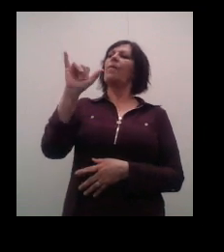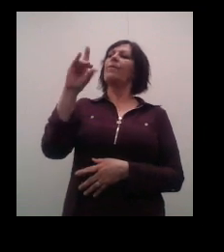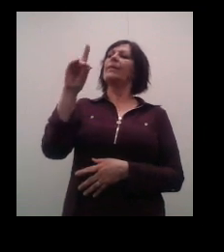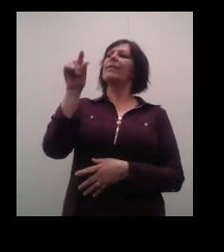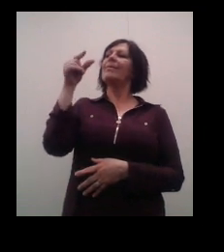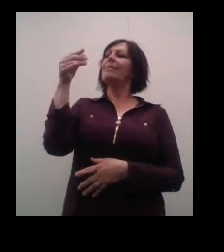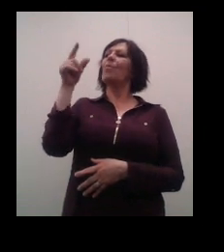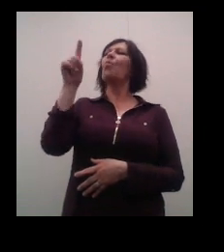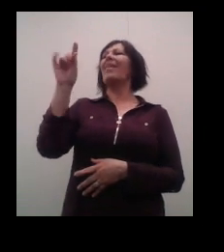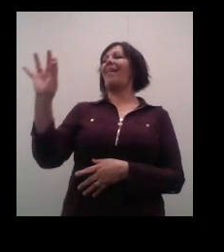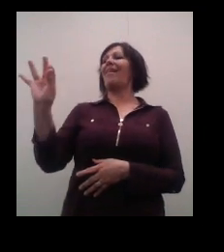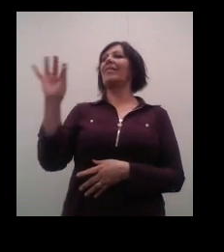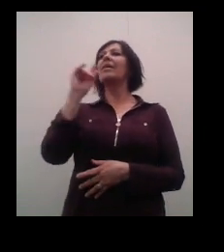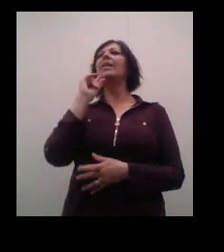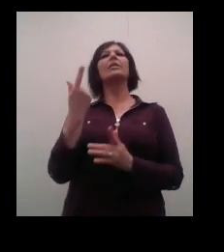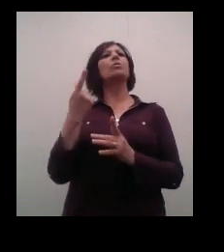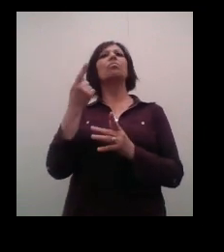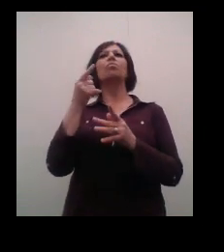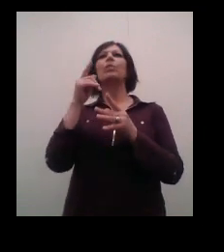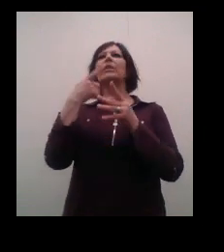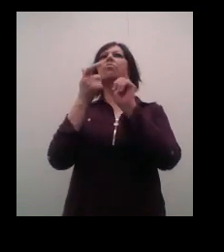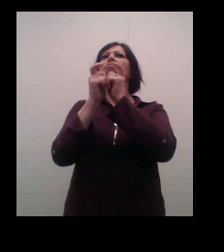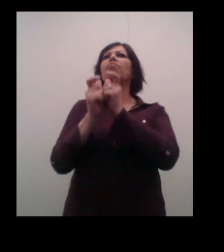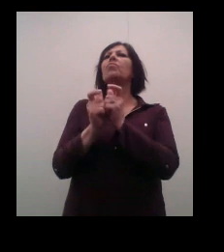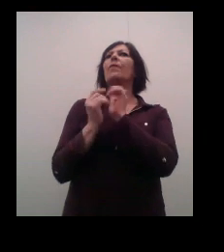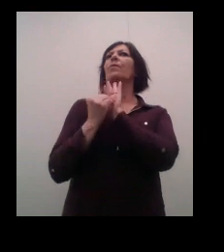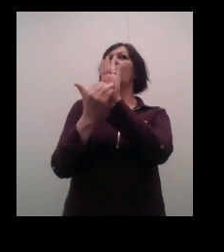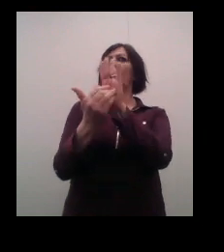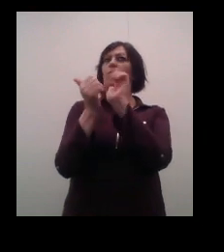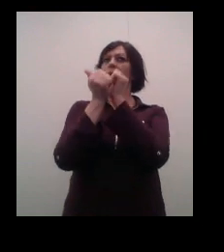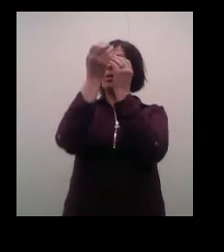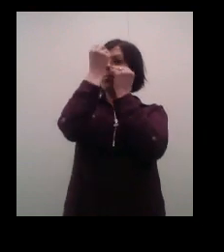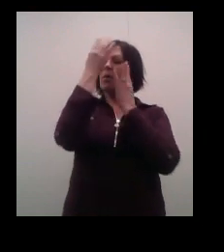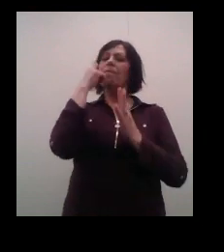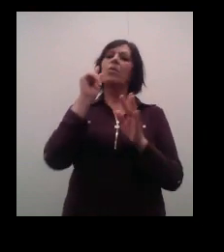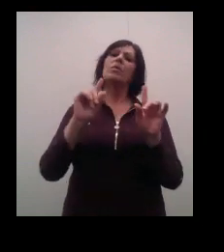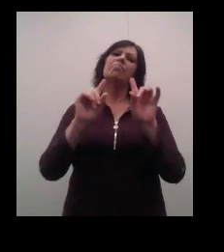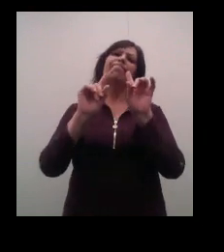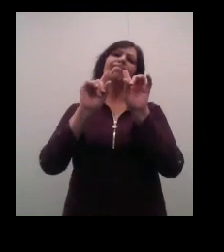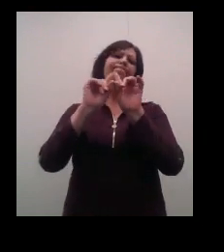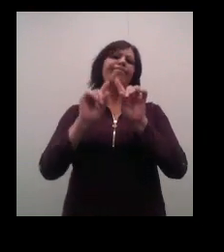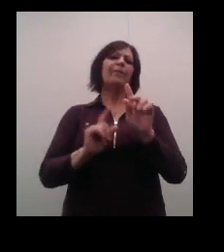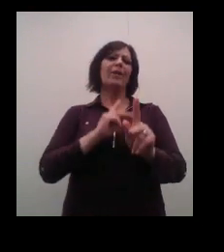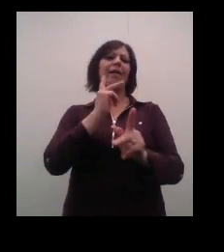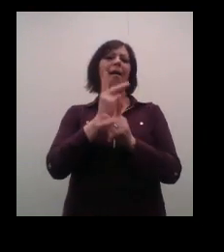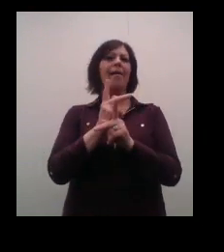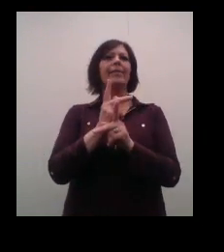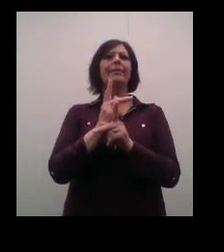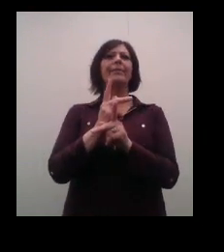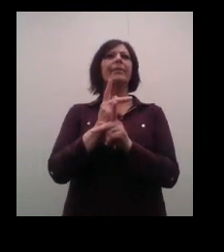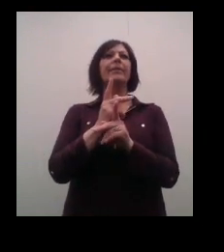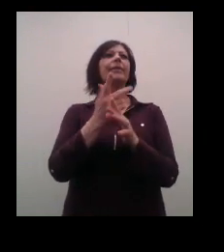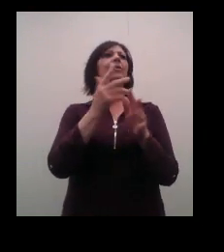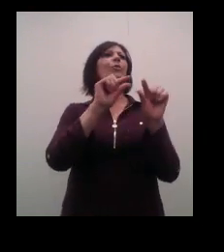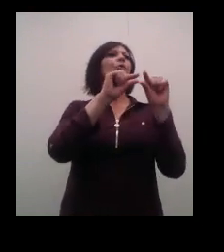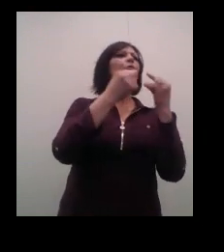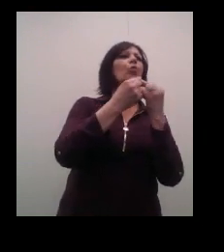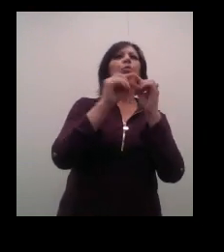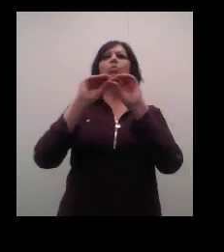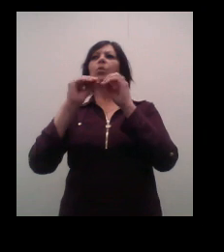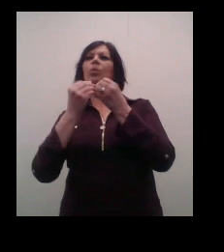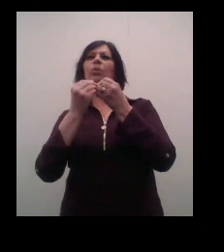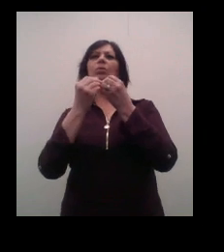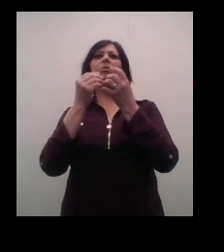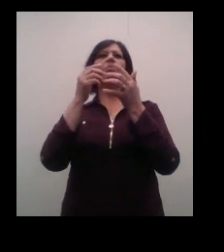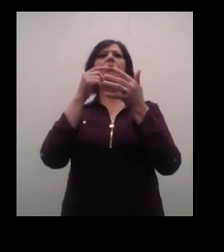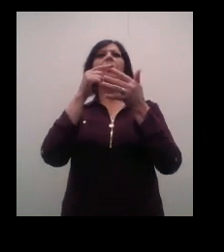www.erie.gov/COVID-19. It is updated frequently with information for all different types of organizations, groups, individuals with the